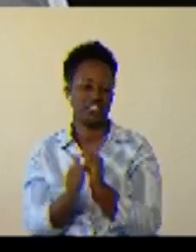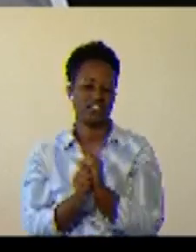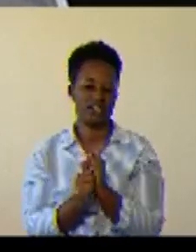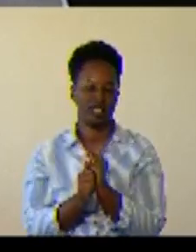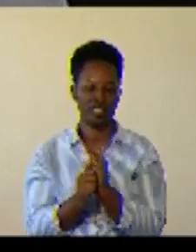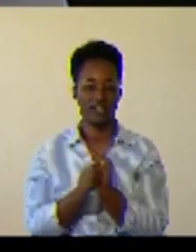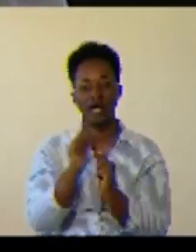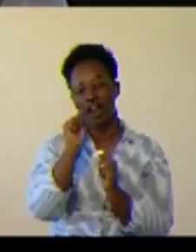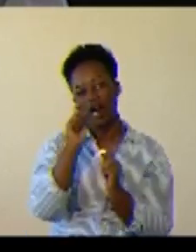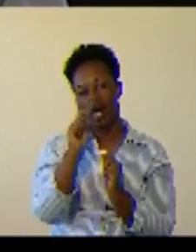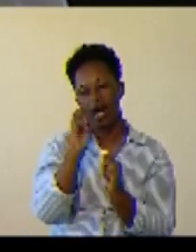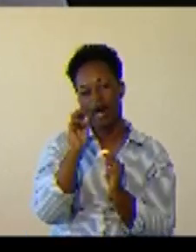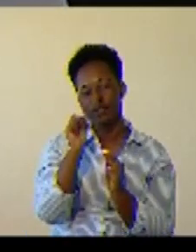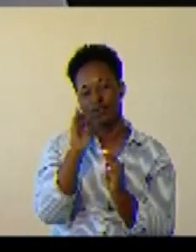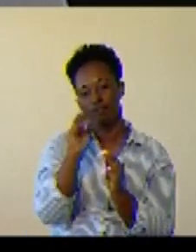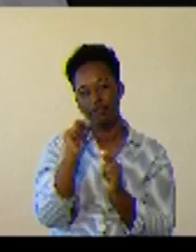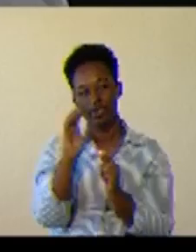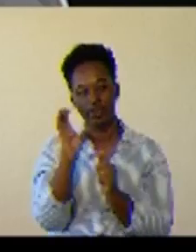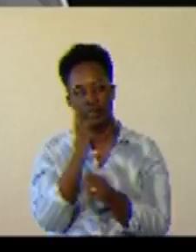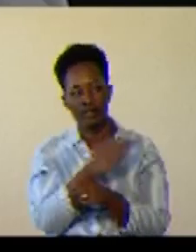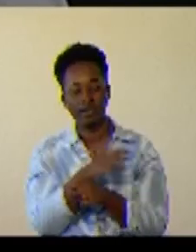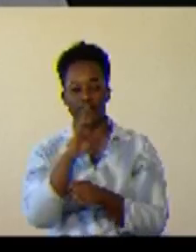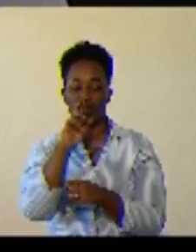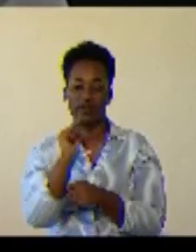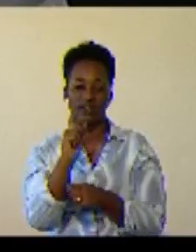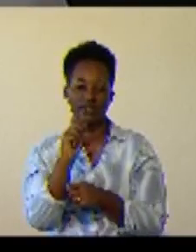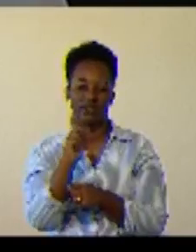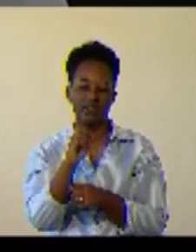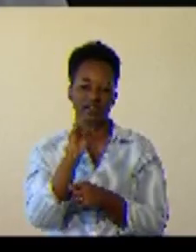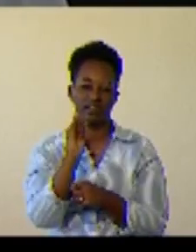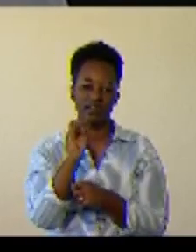atomic radius and electronegativity, or all the 3?